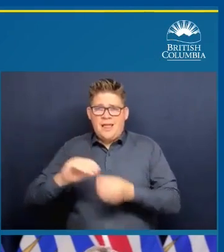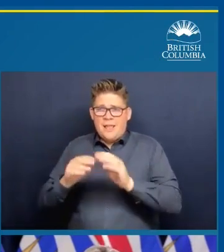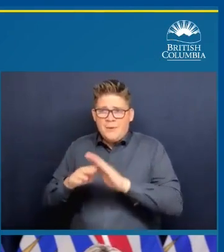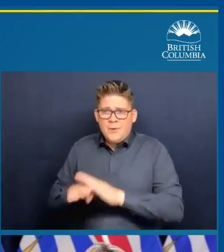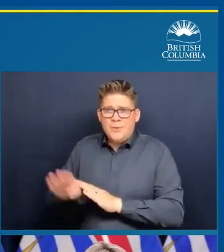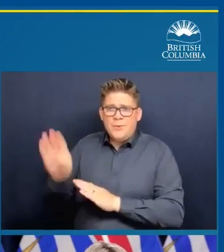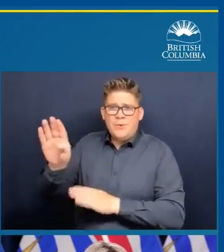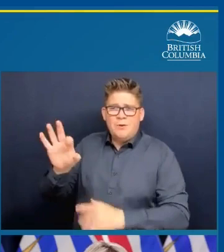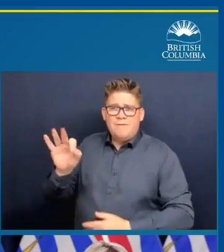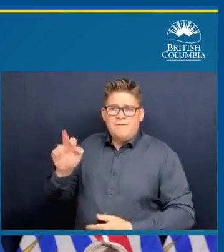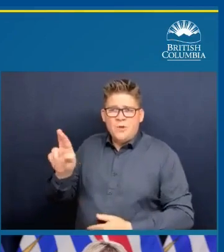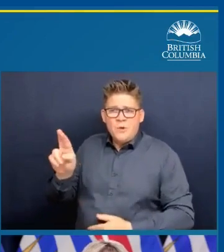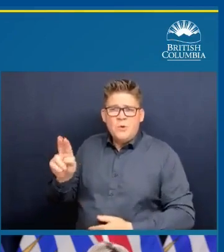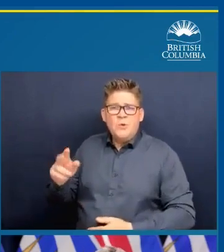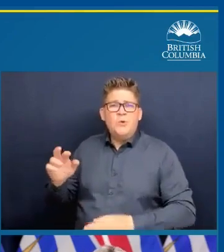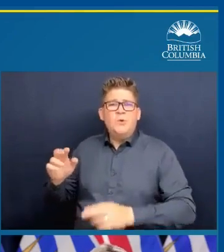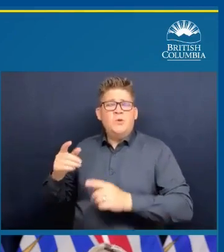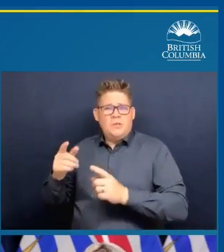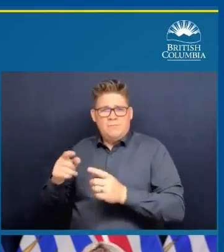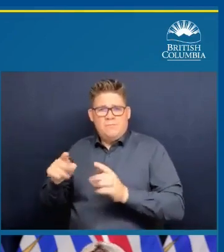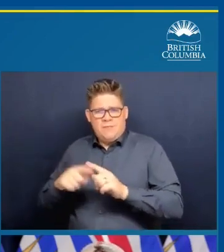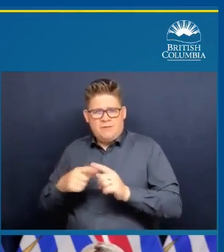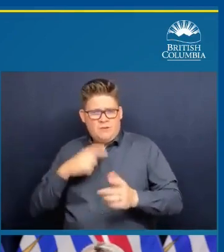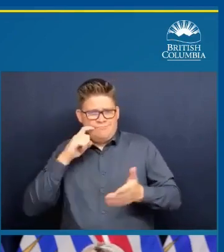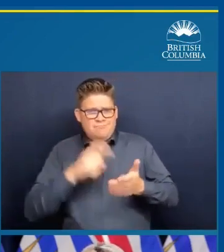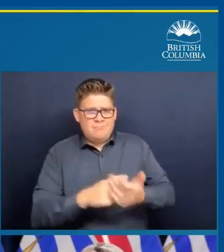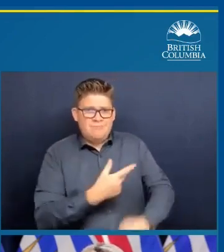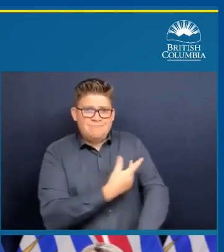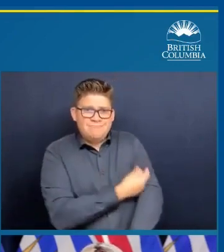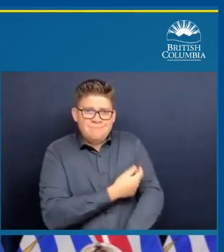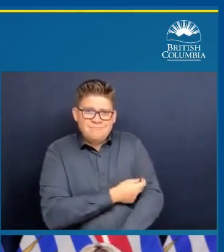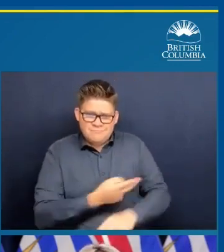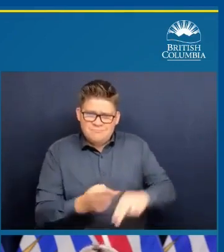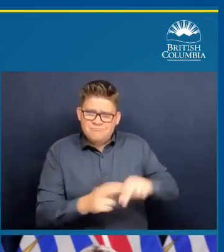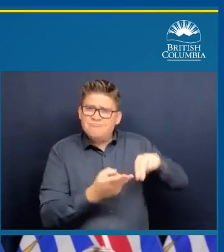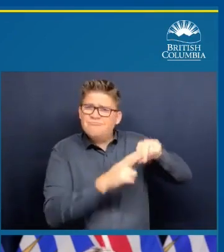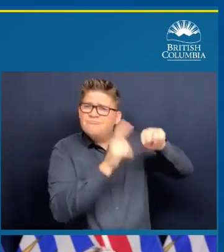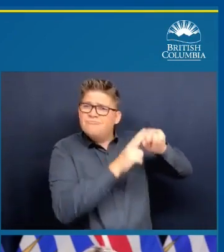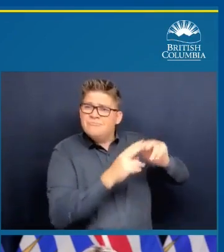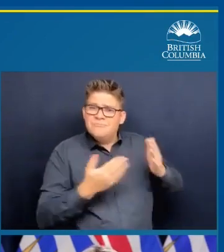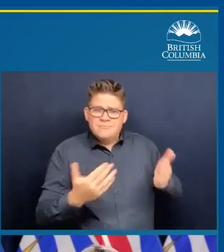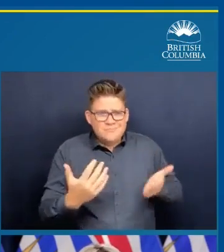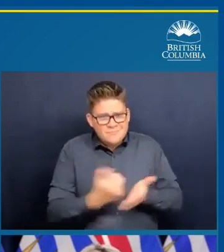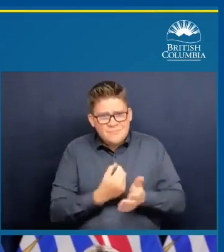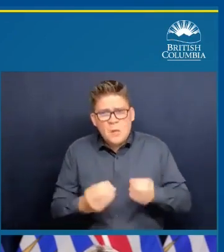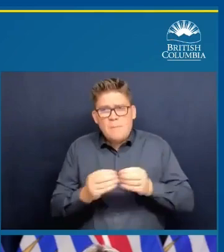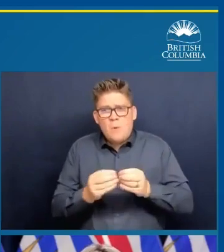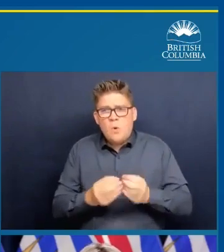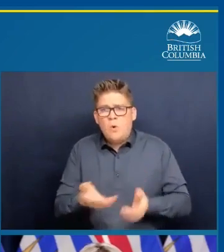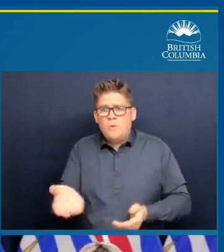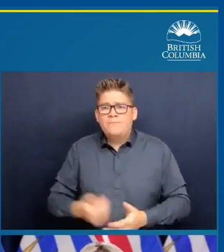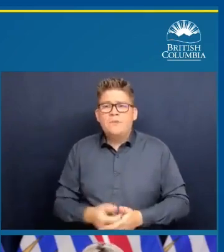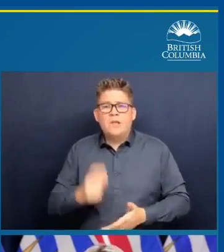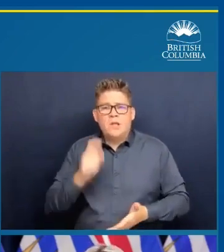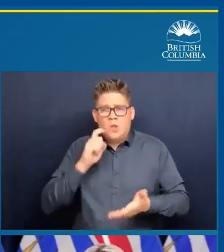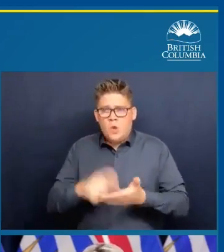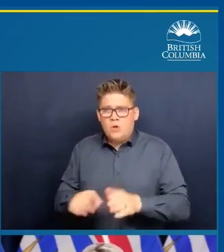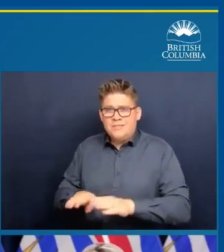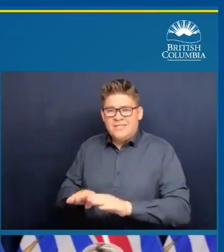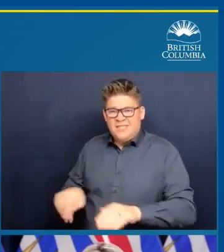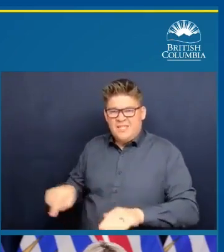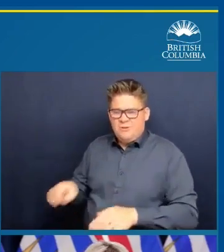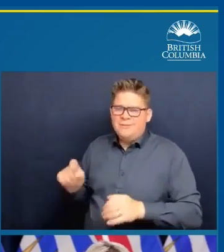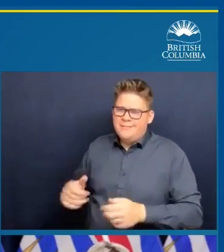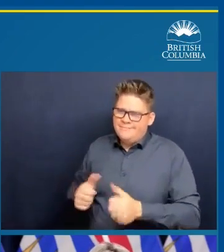people, particularly at older age, but we have work to do for younger children. So I encourage everybody, now's the time to make